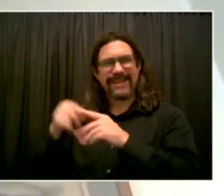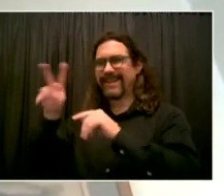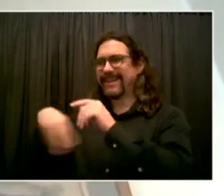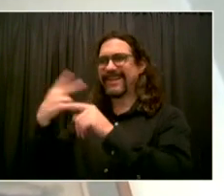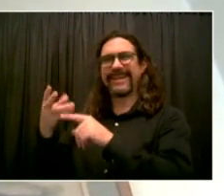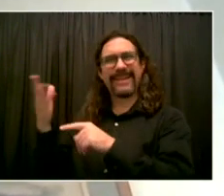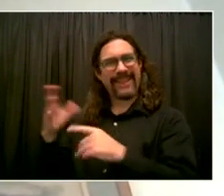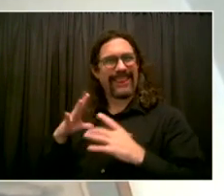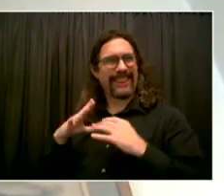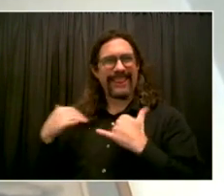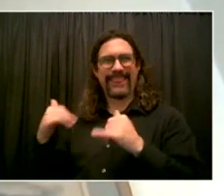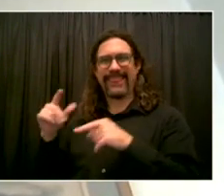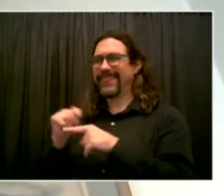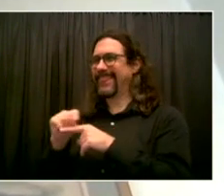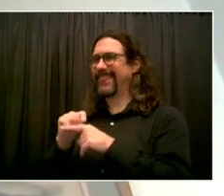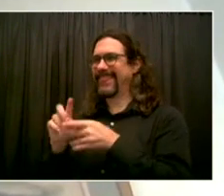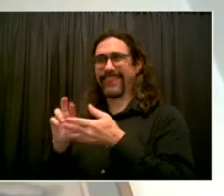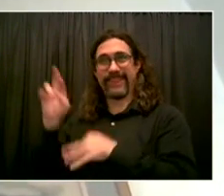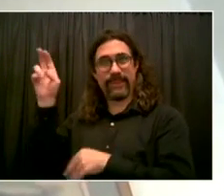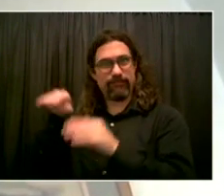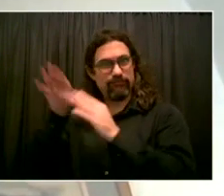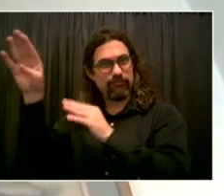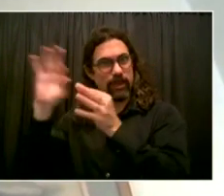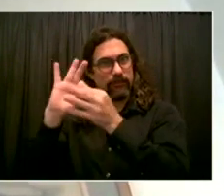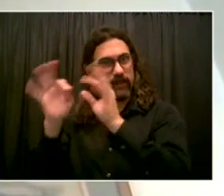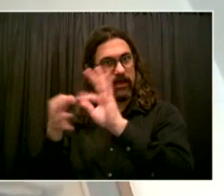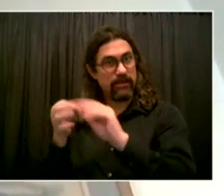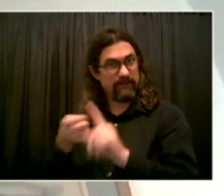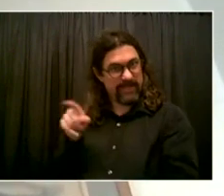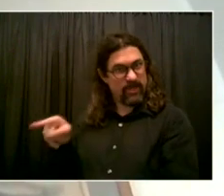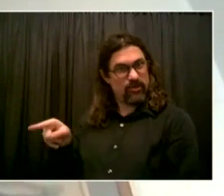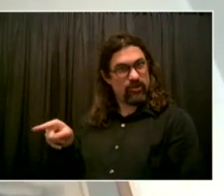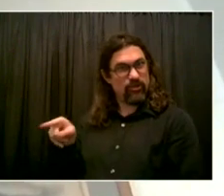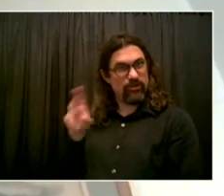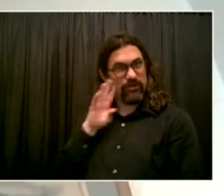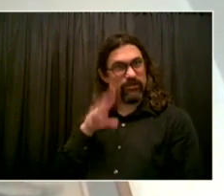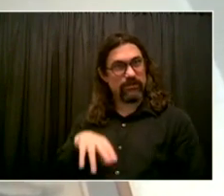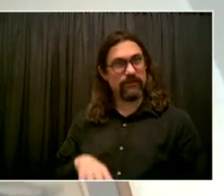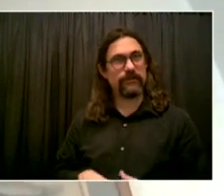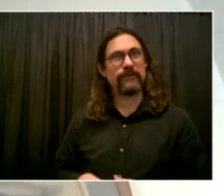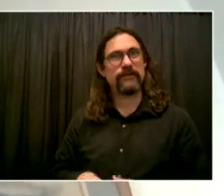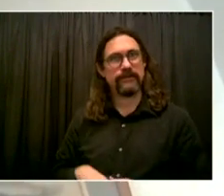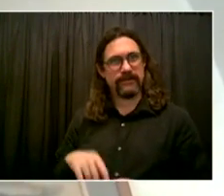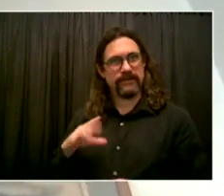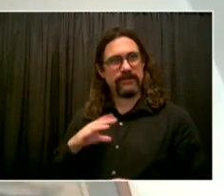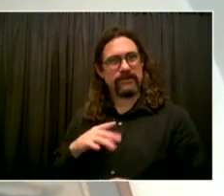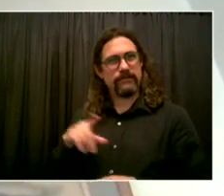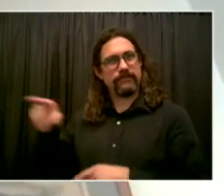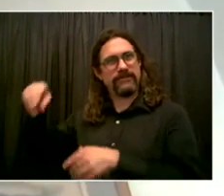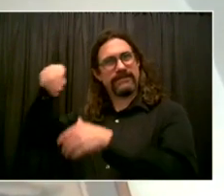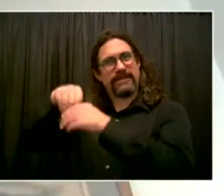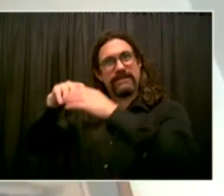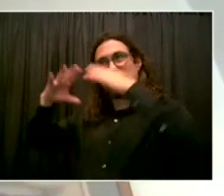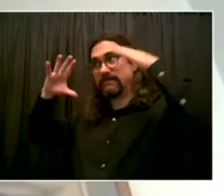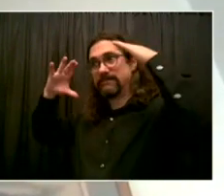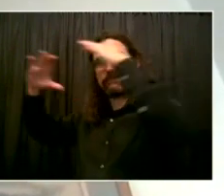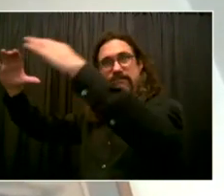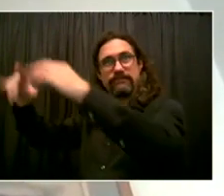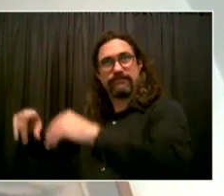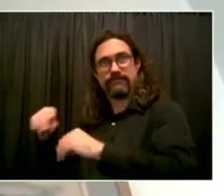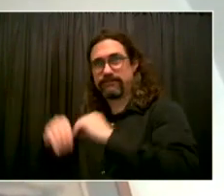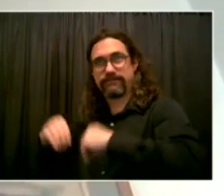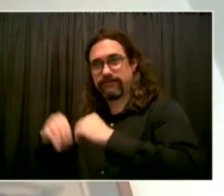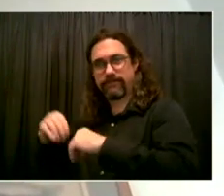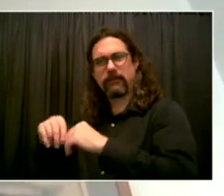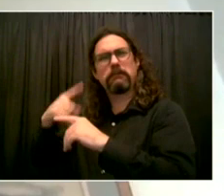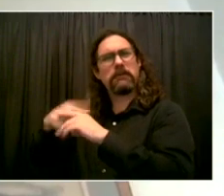outside is the work that we've all done, and the 369th is nearby. So it's a wonderful place to have support for,